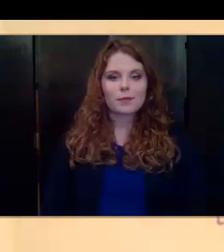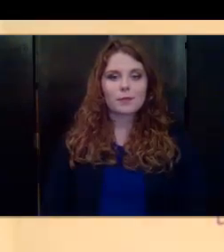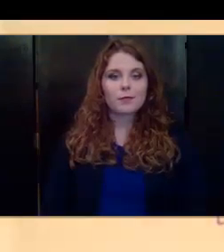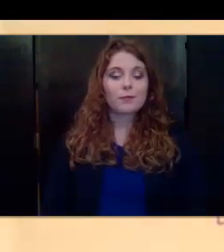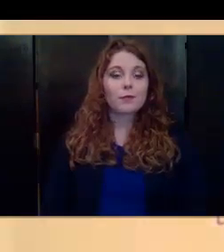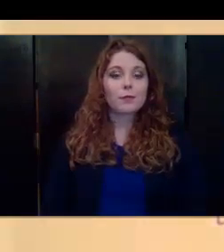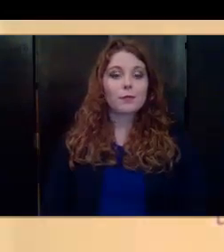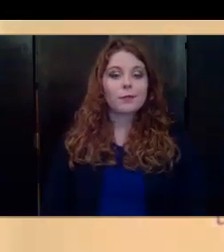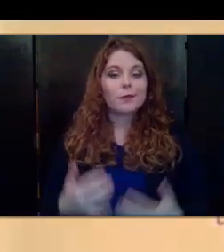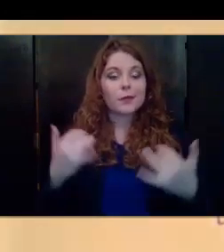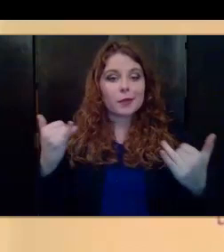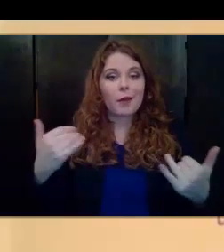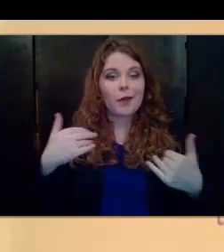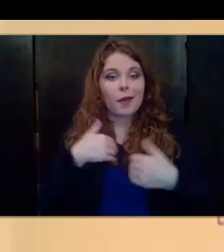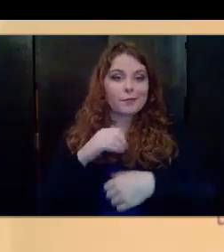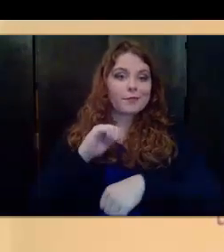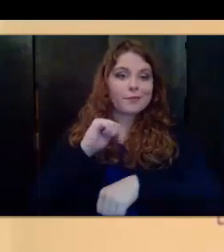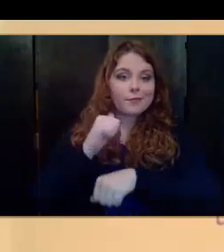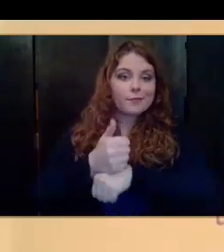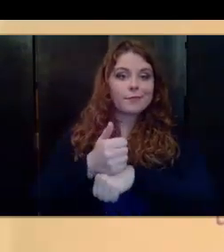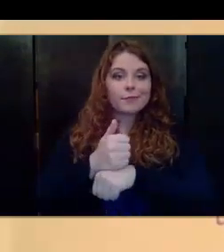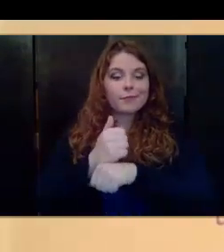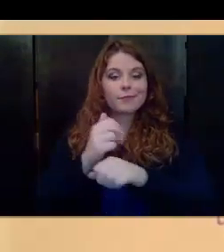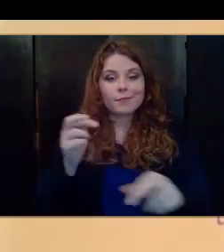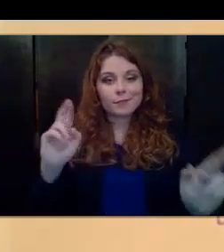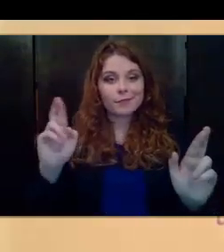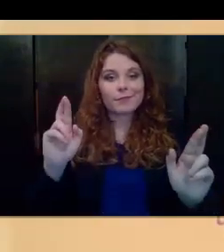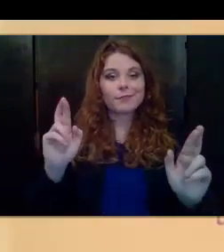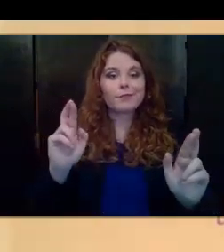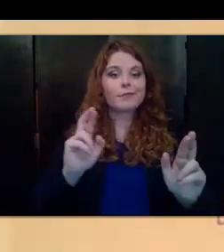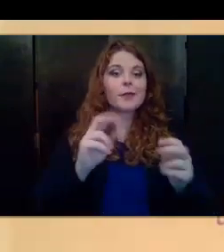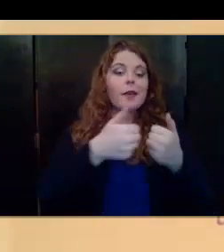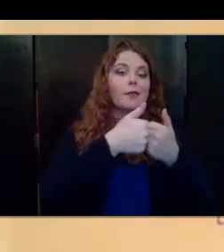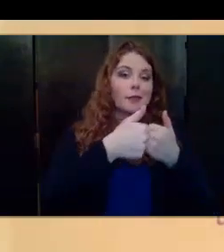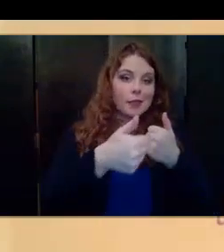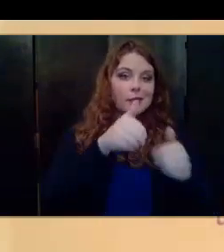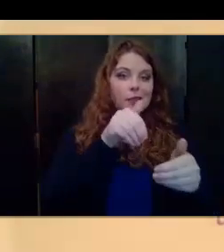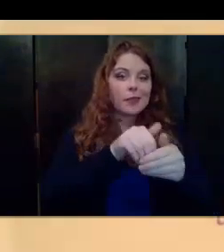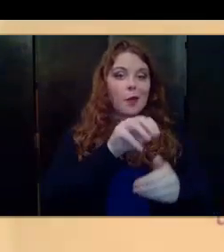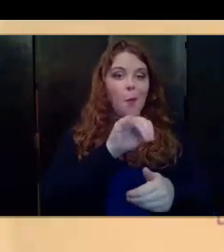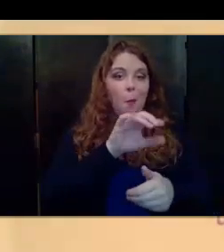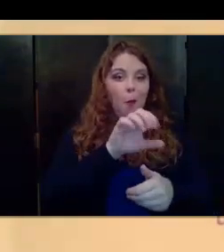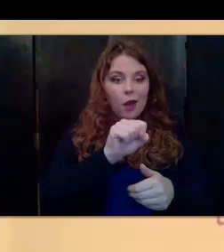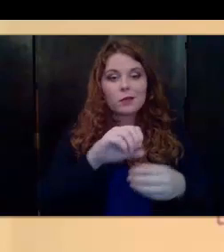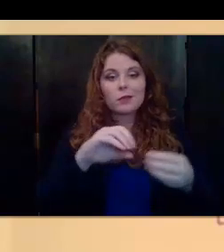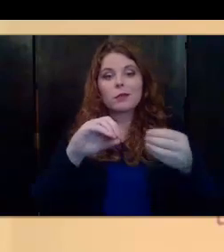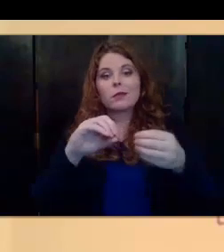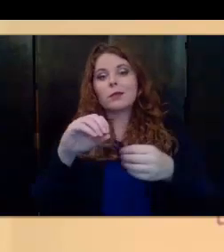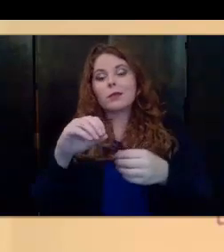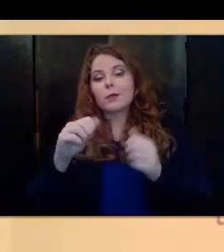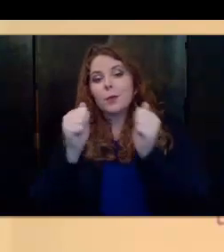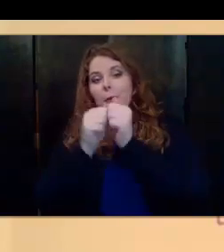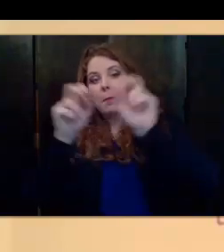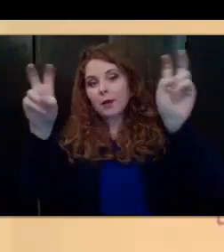So now that I have my line plot set up, I have the distance Miss Smith's fourth graders ran, my title. I